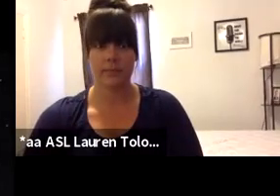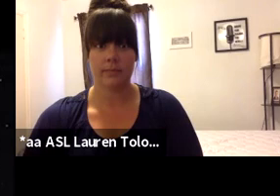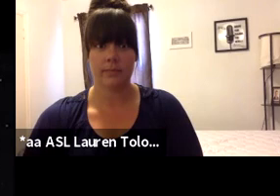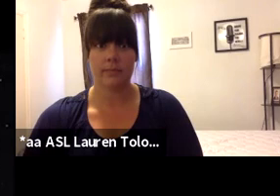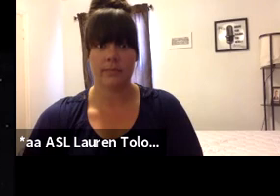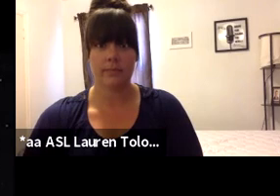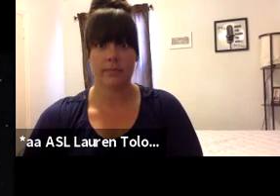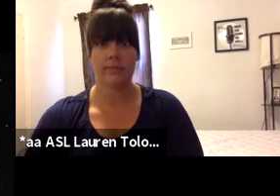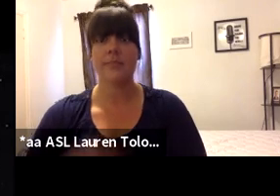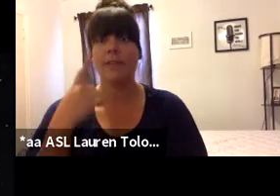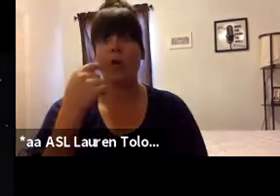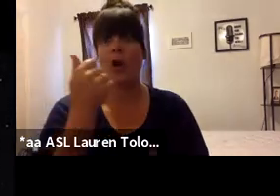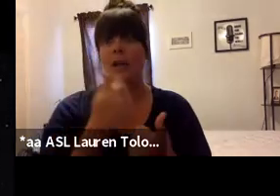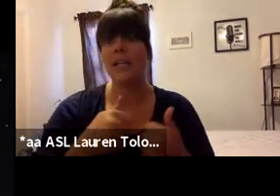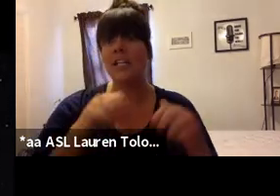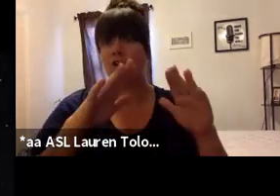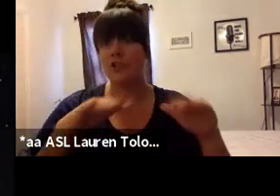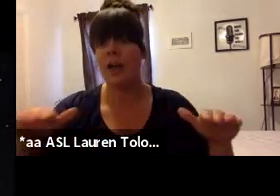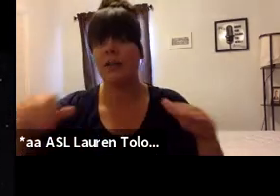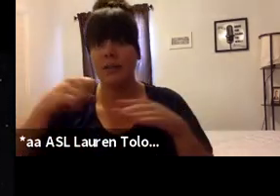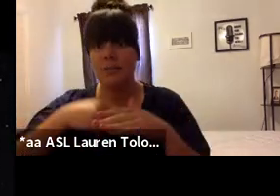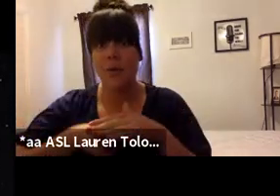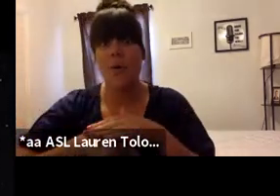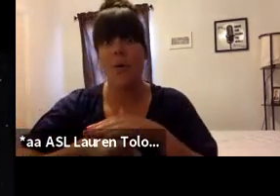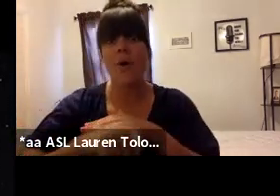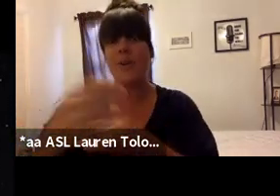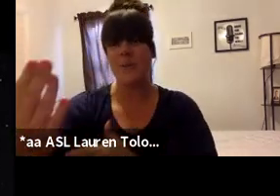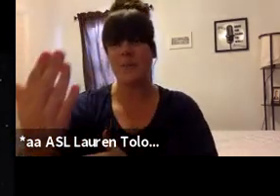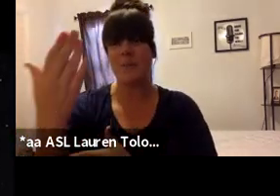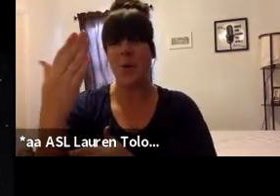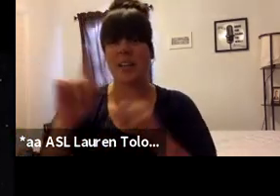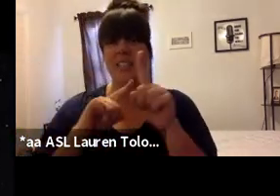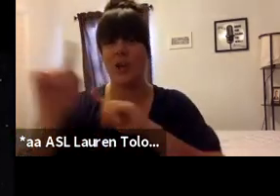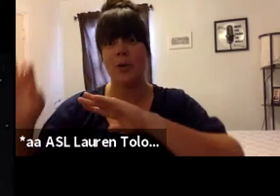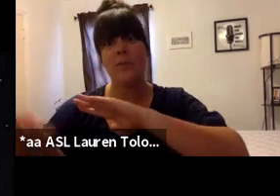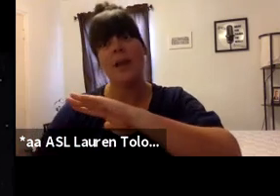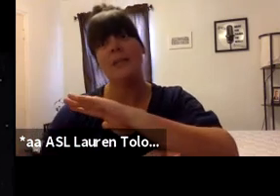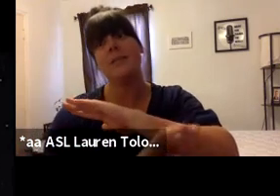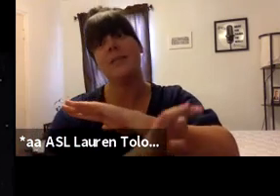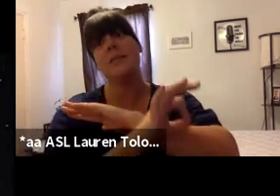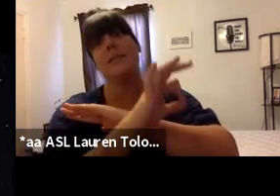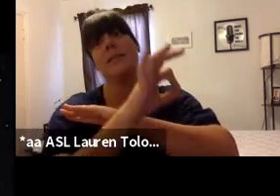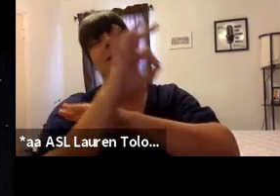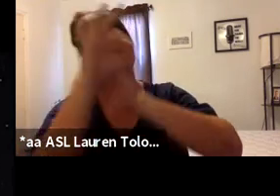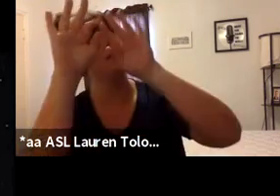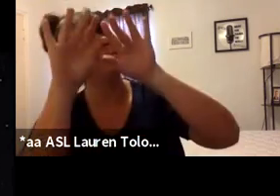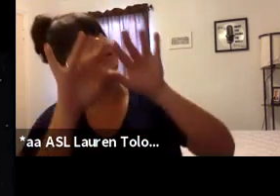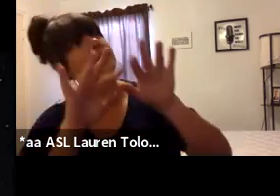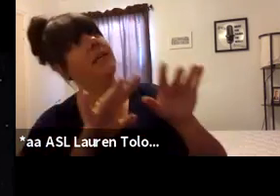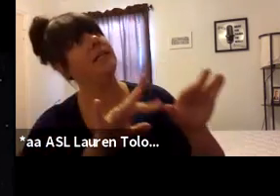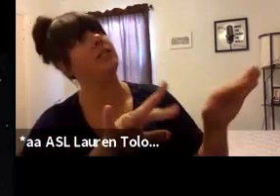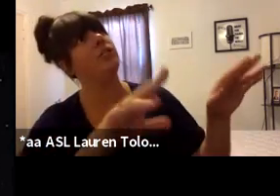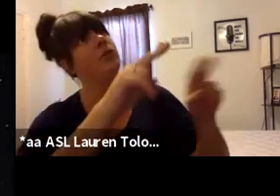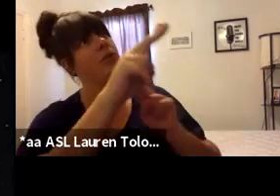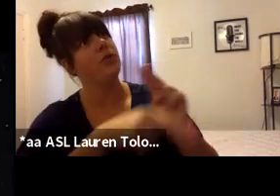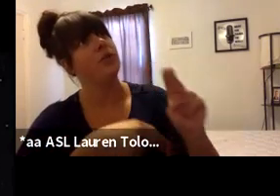For each child that's born, a morning star rises and sings to the universe who